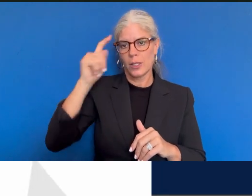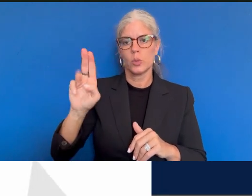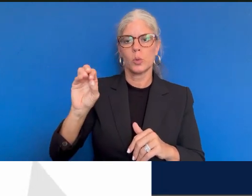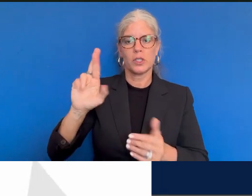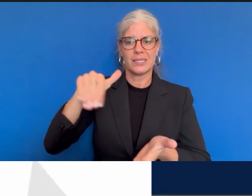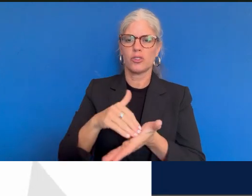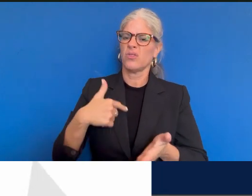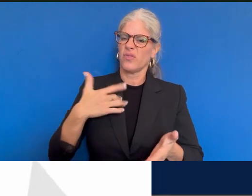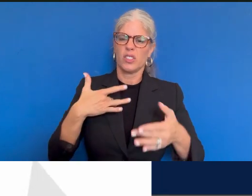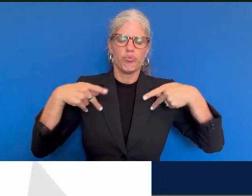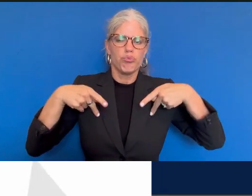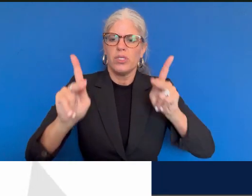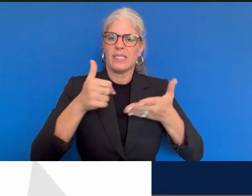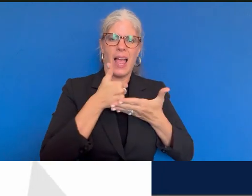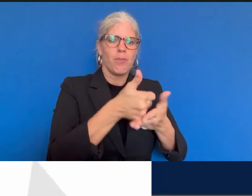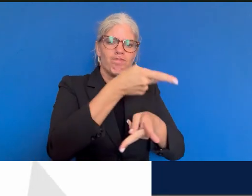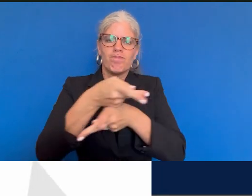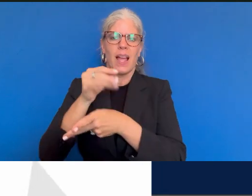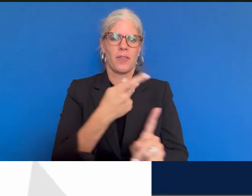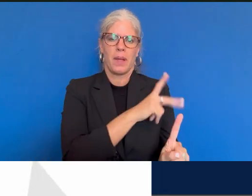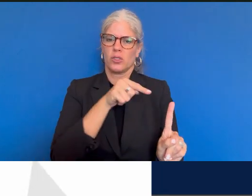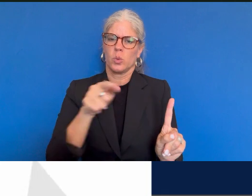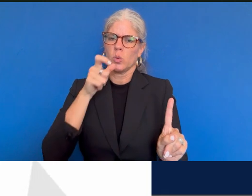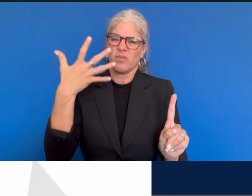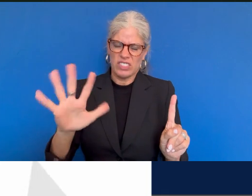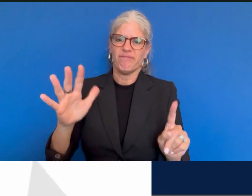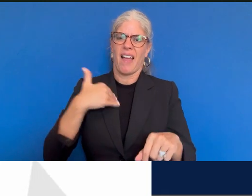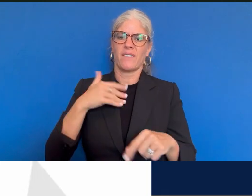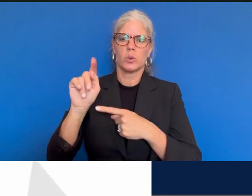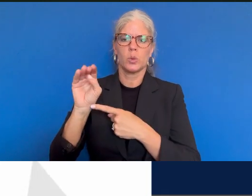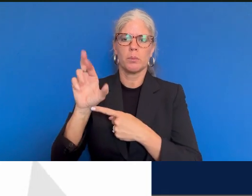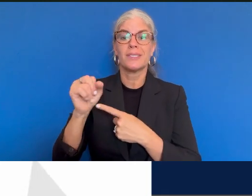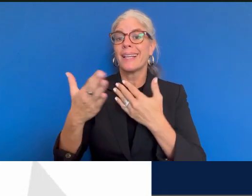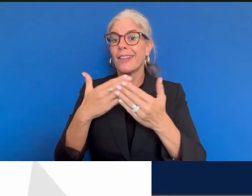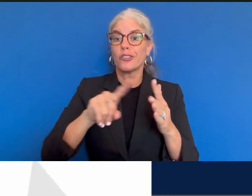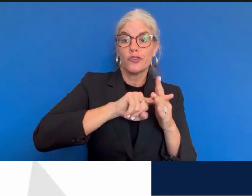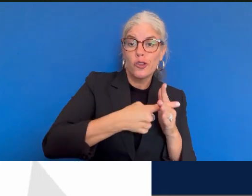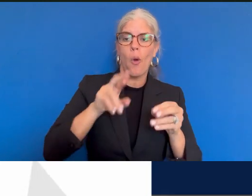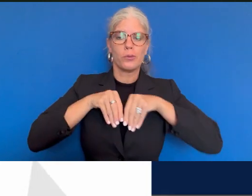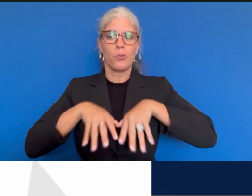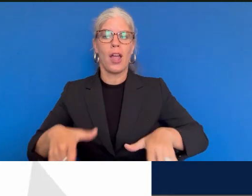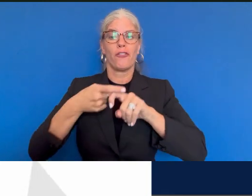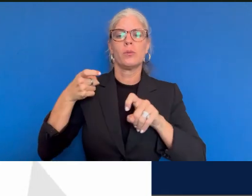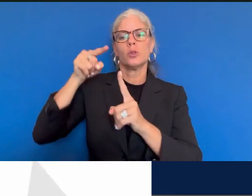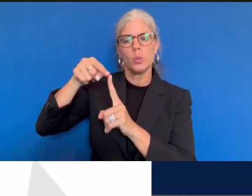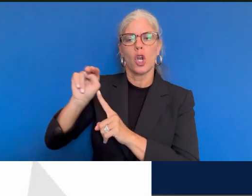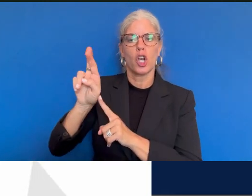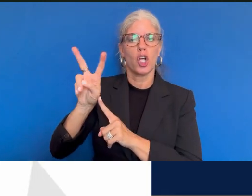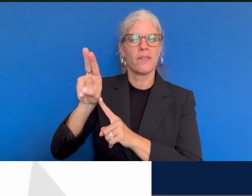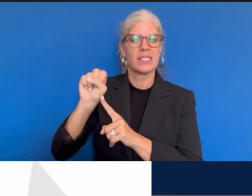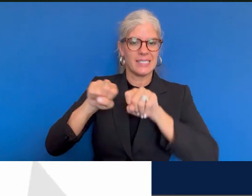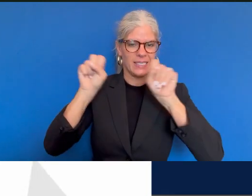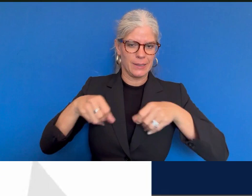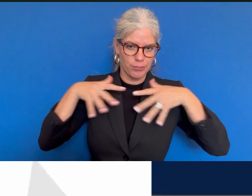Brain Tumor Center. I'm privileged to help take care of patients who have been touched by tumors that either started or spread to the